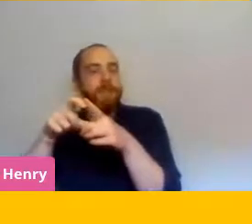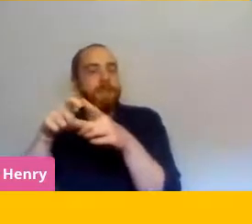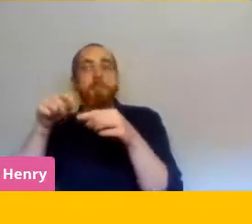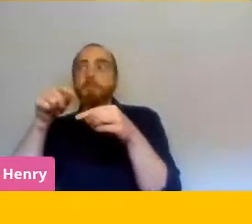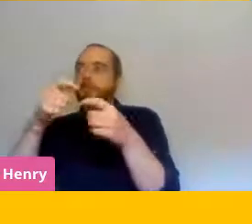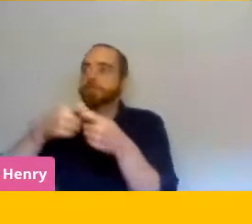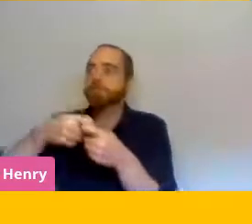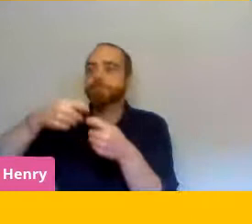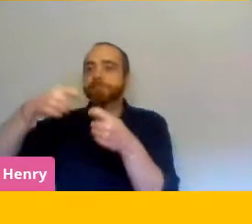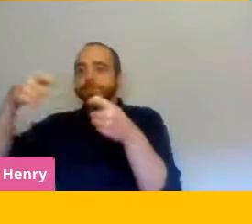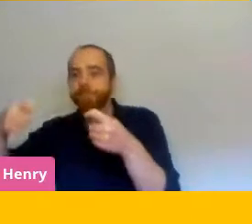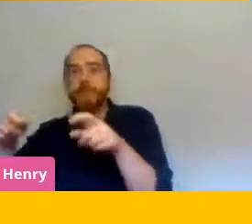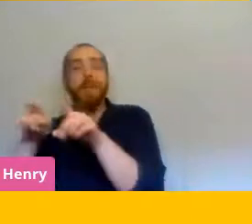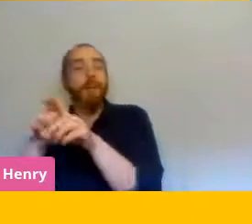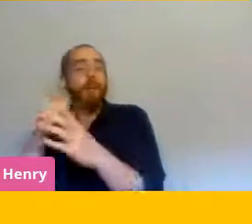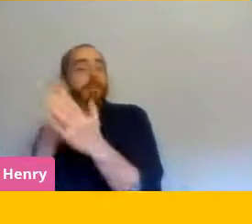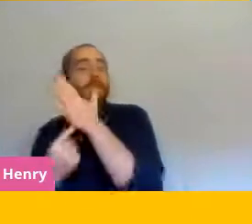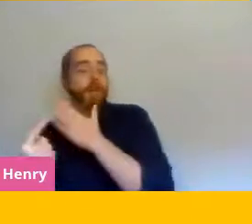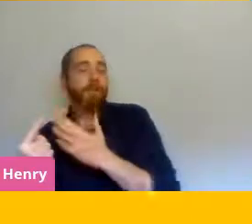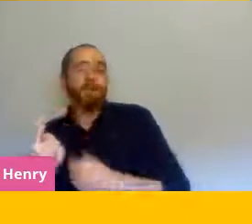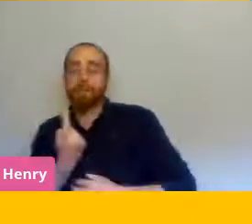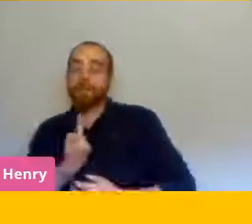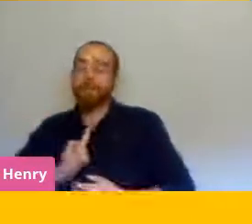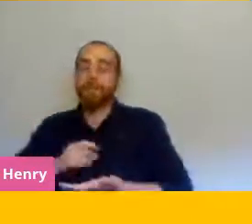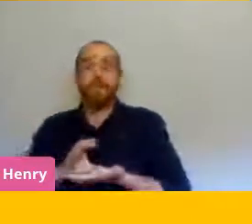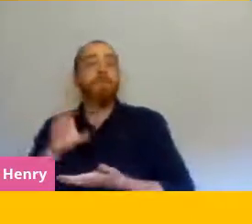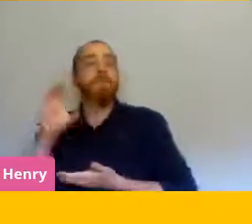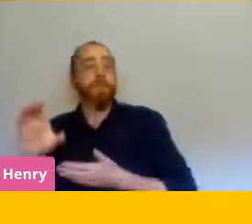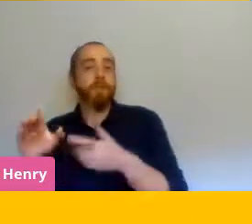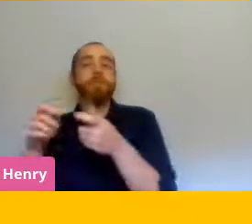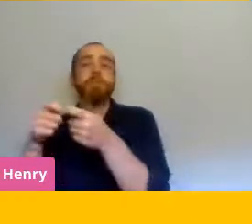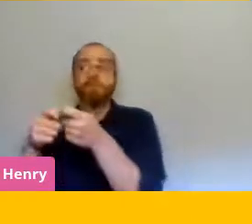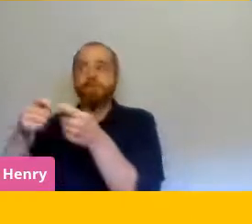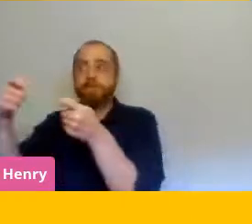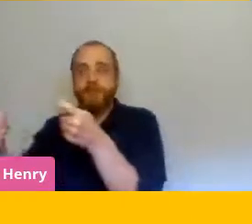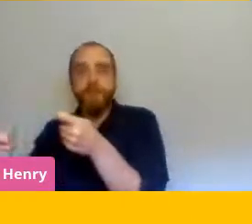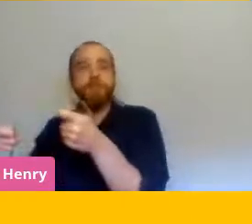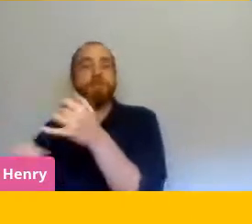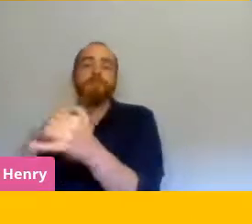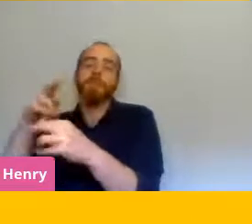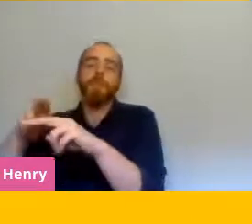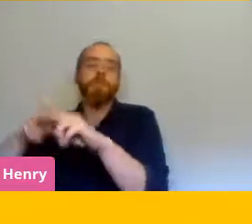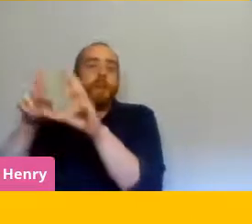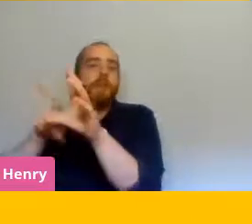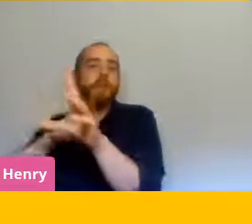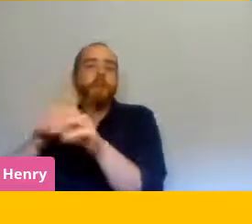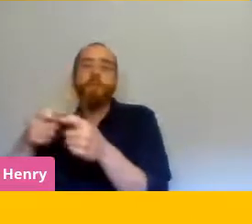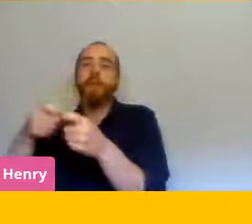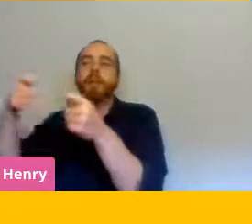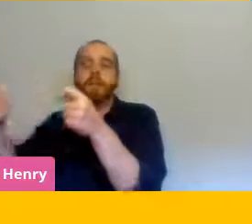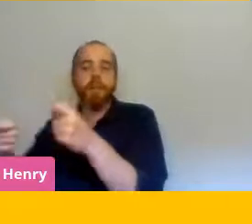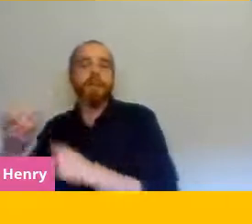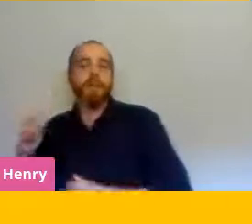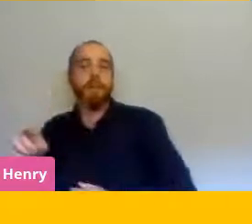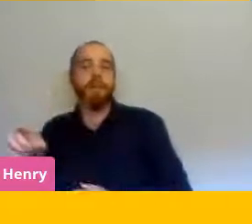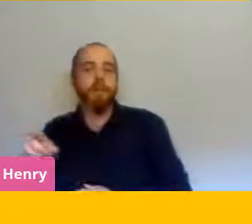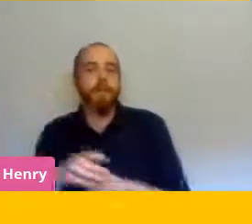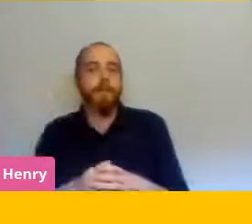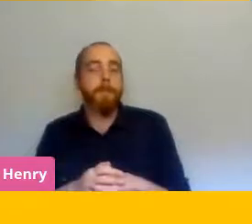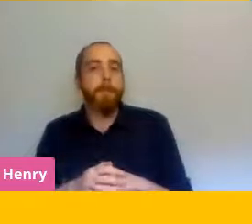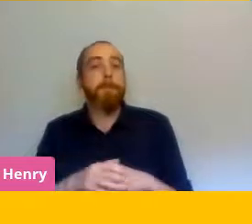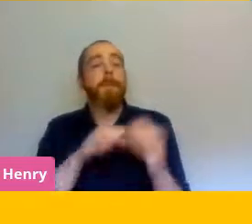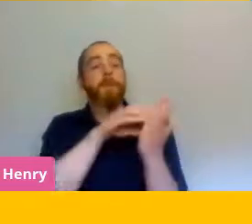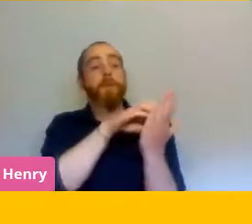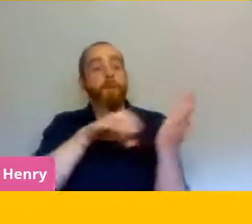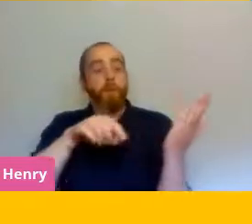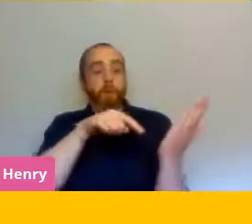self-funded PGRs and no further fees for self-funded PGRs in their final year. We got the removal of a clause in GTA